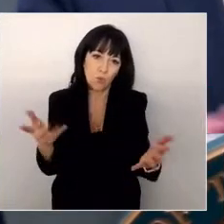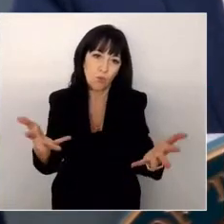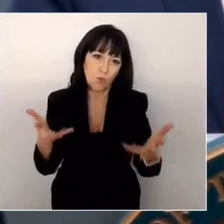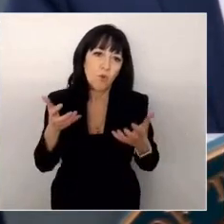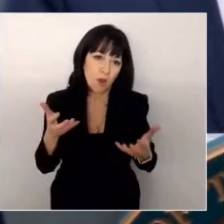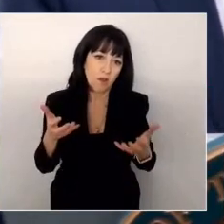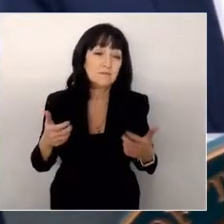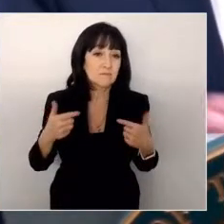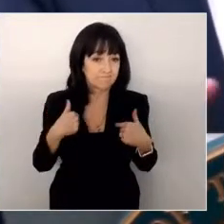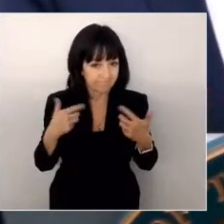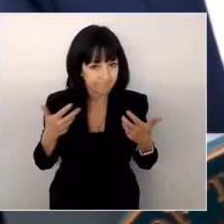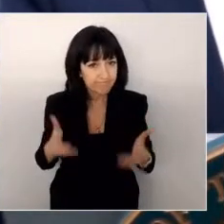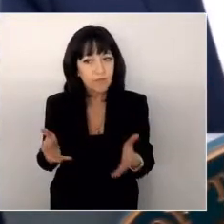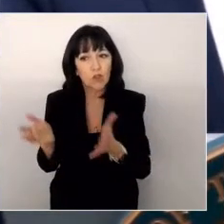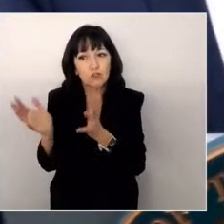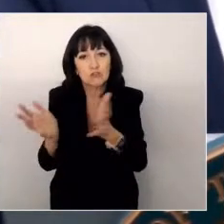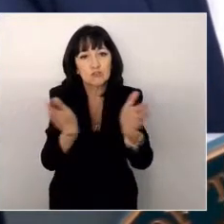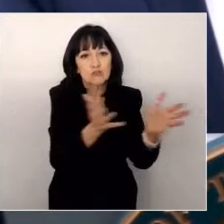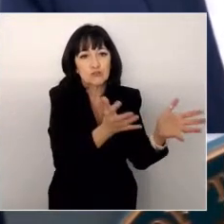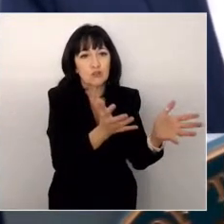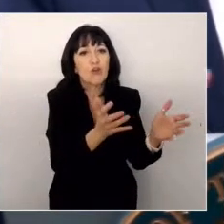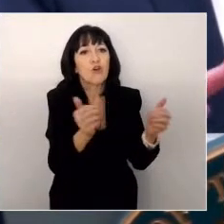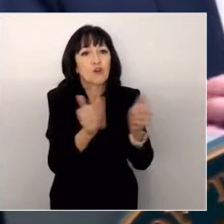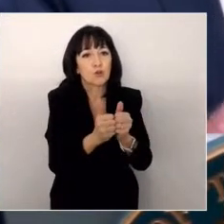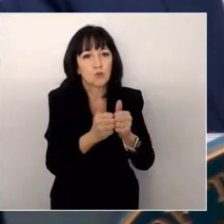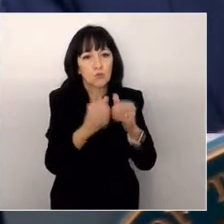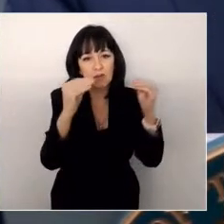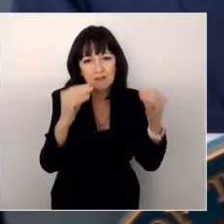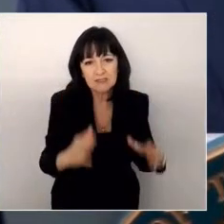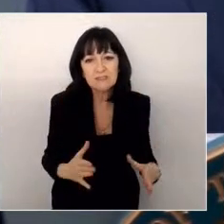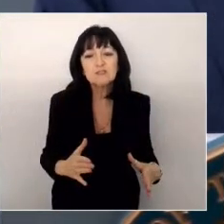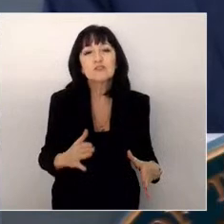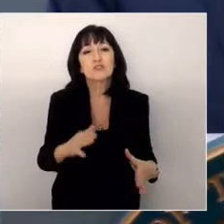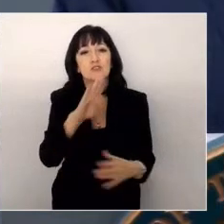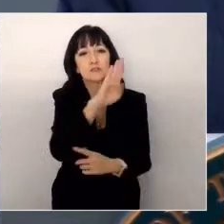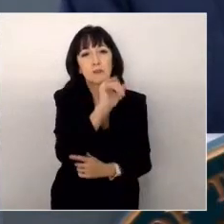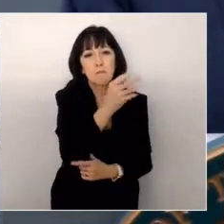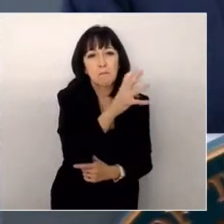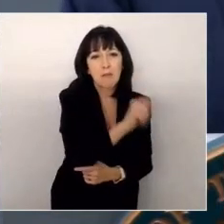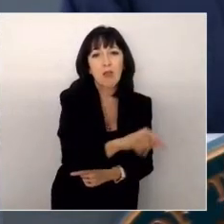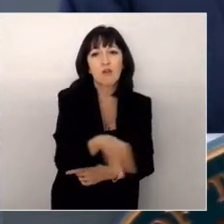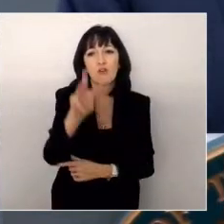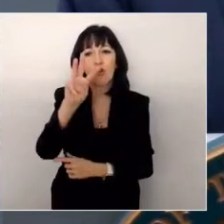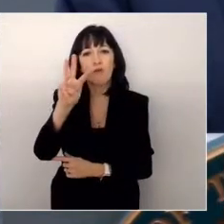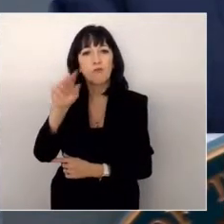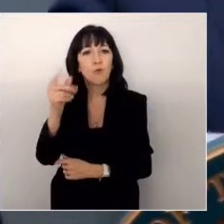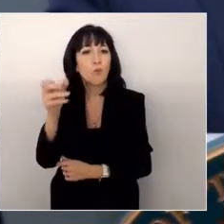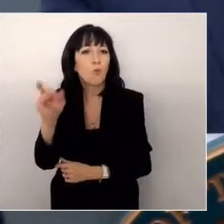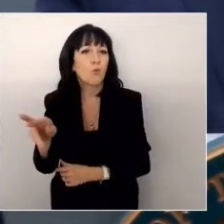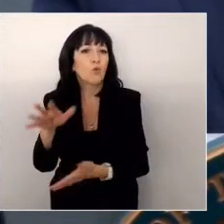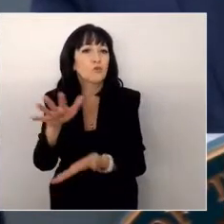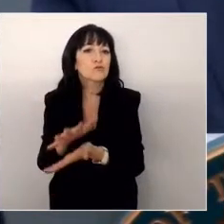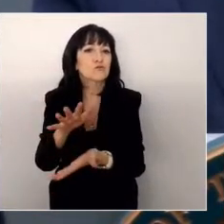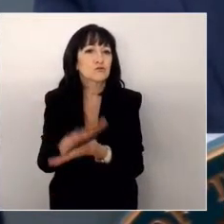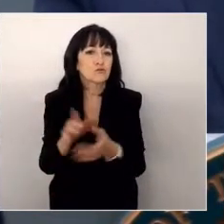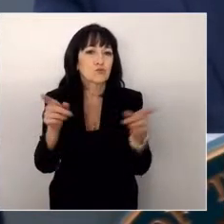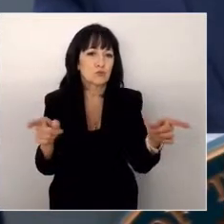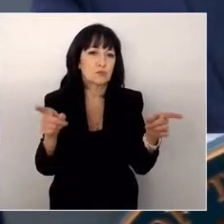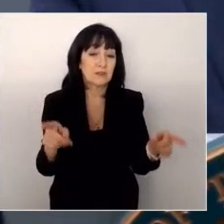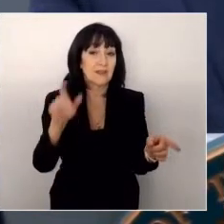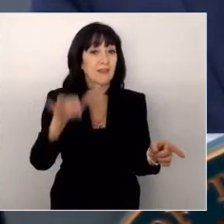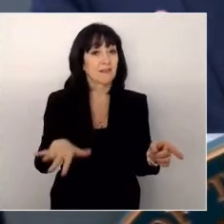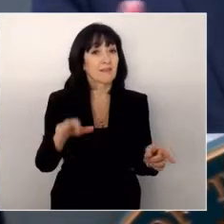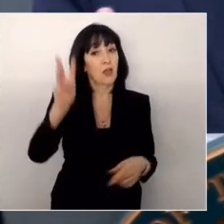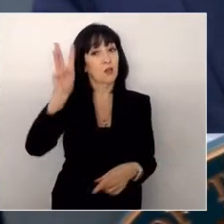of our city schools, spent half a day in Bancroft and half a day in Warner. The idea of a Wilmington Collaborative